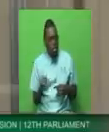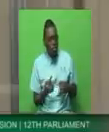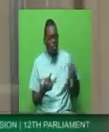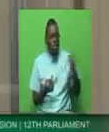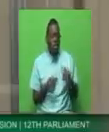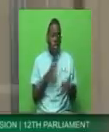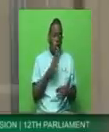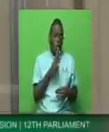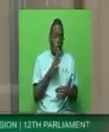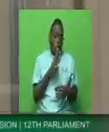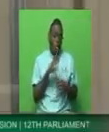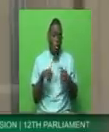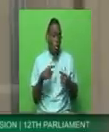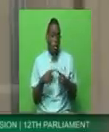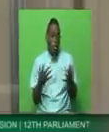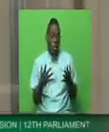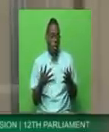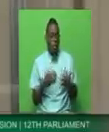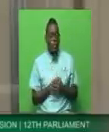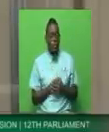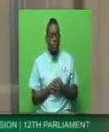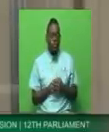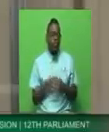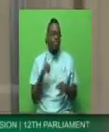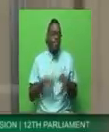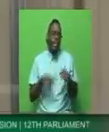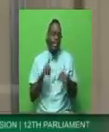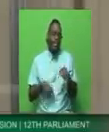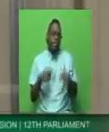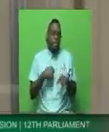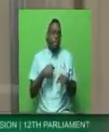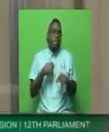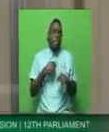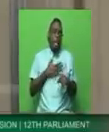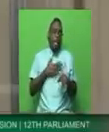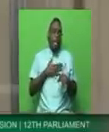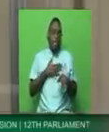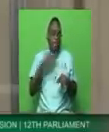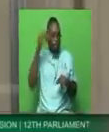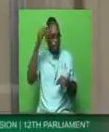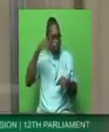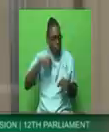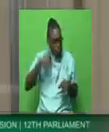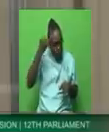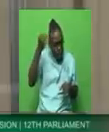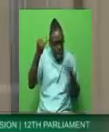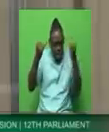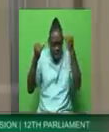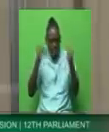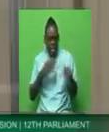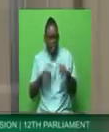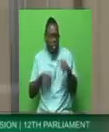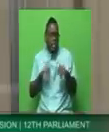the view of the government. That is the government's view. Now, if the minister in the Ministry of Finance, if the Minister of Finance